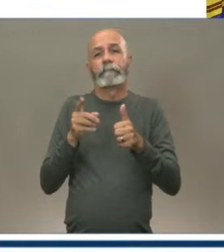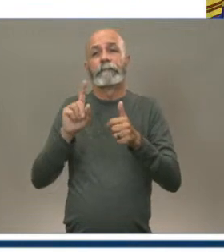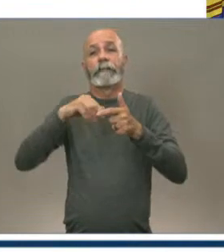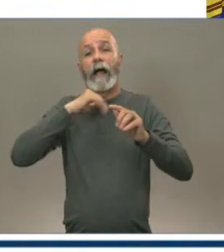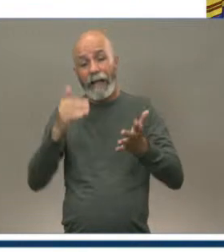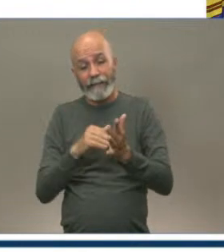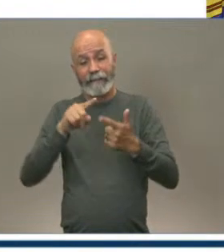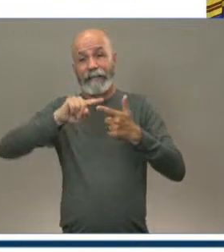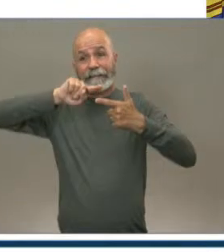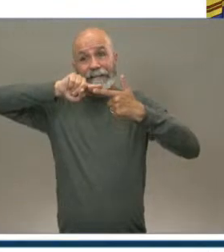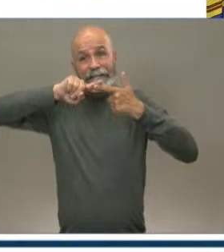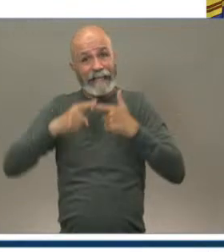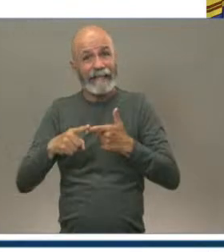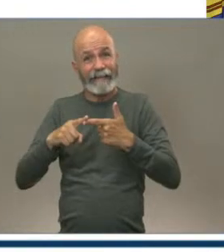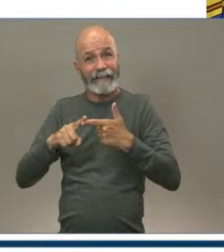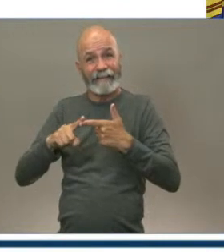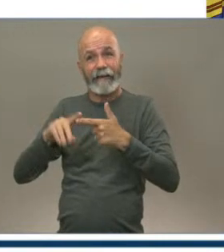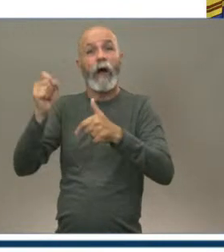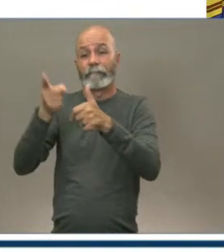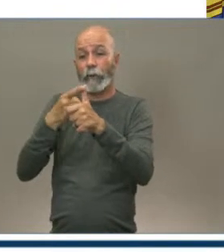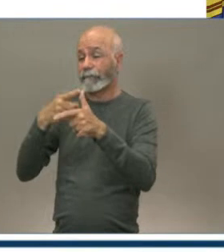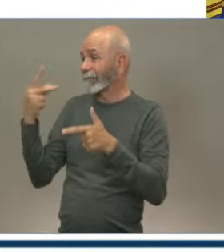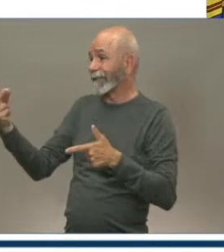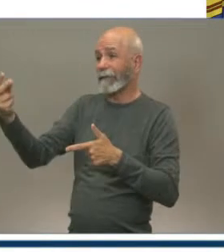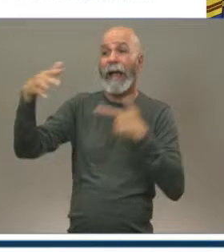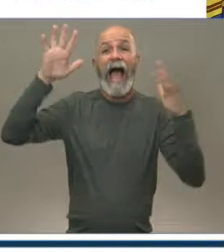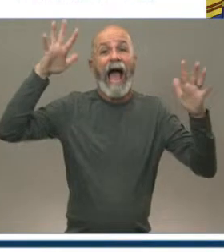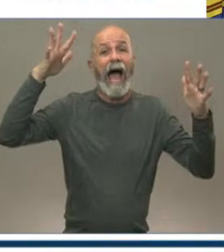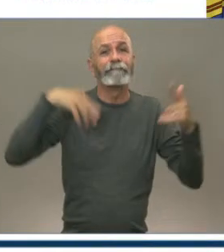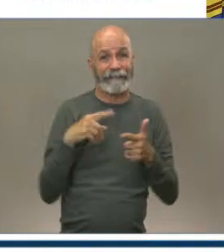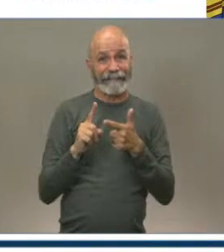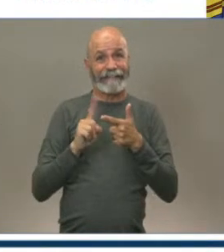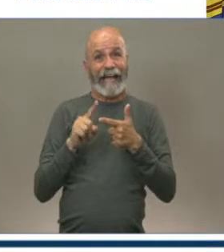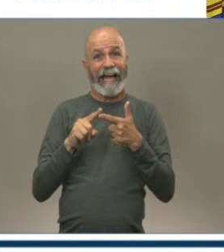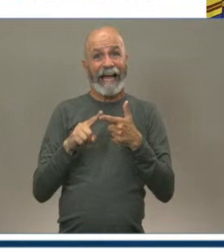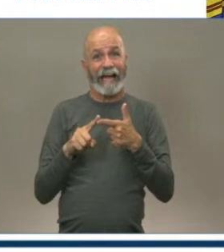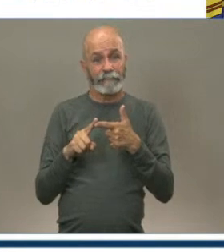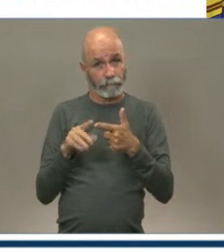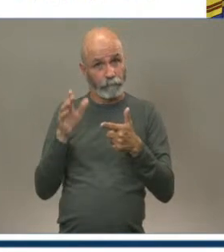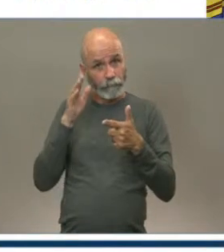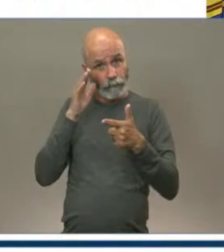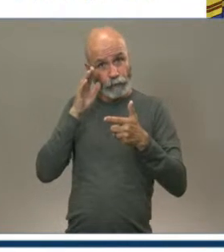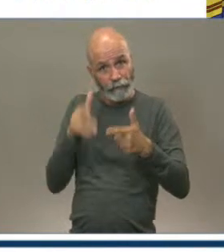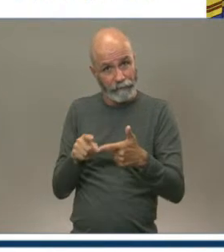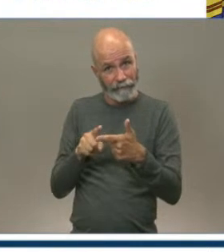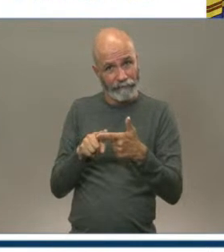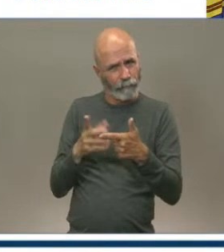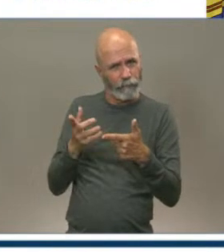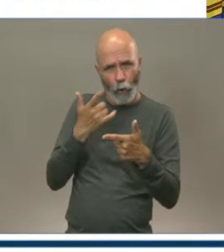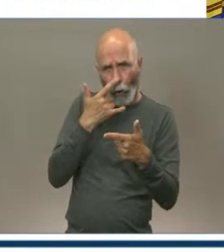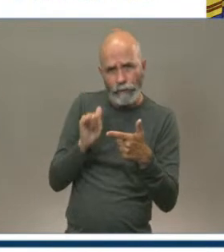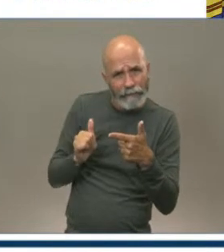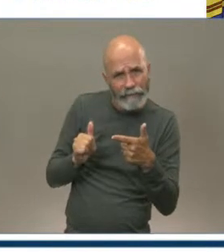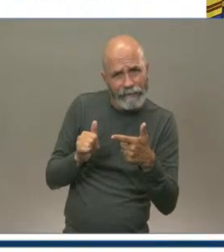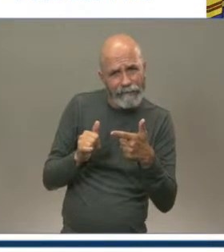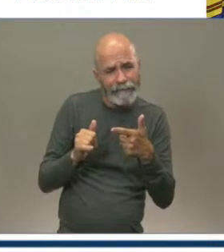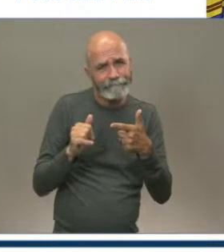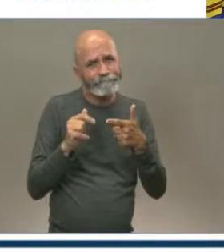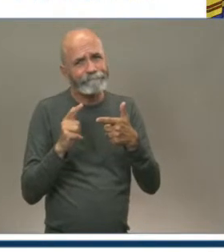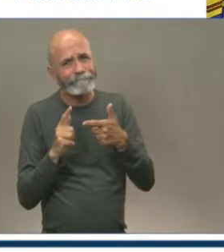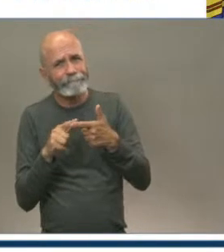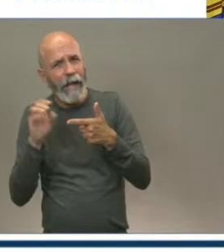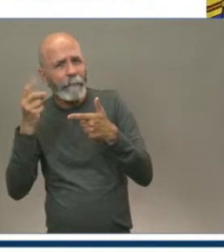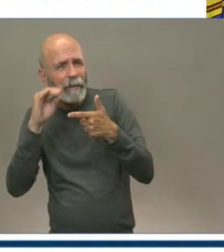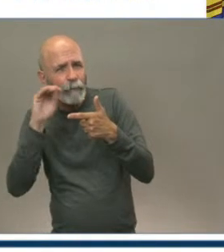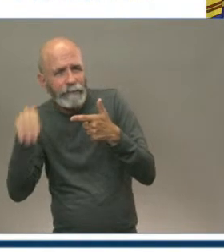of people who received the AstraZeneca shot? And what is the rate of it that you are working off of? So